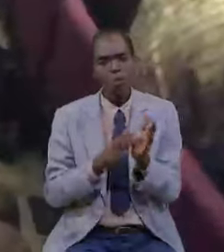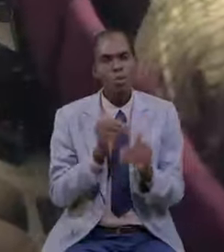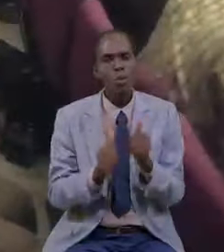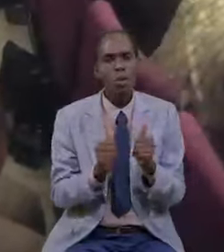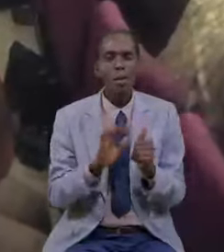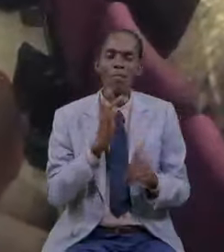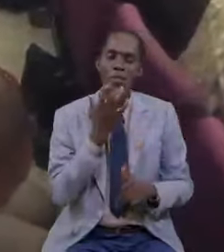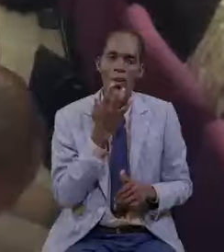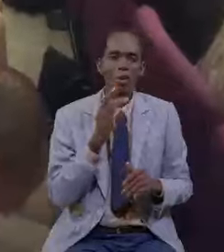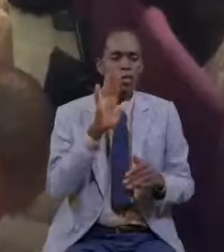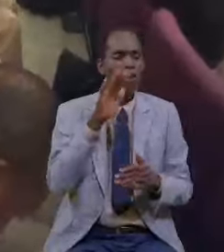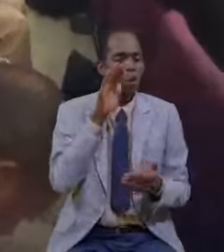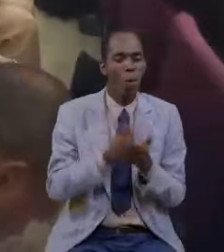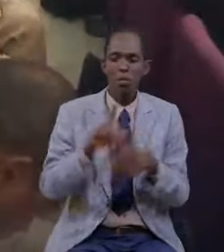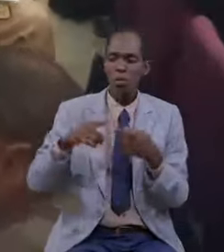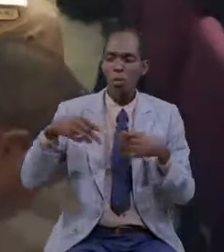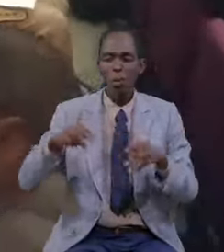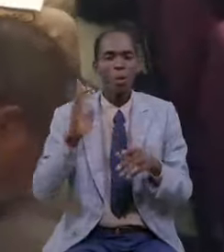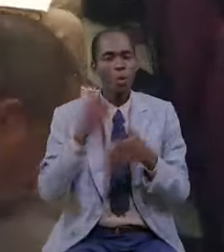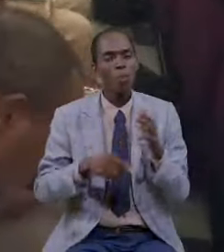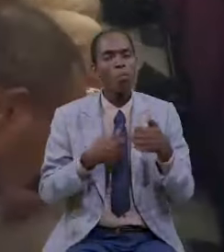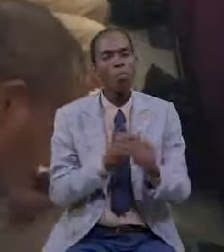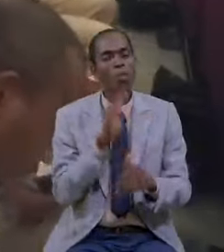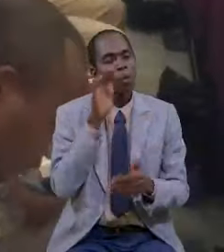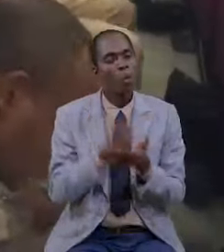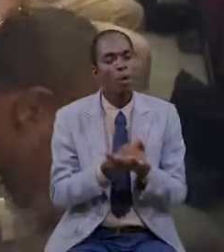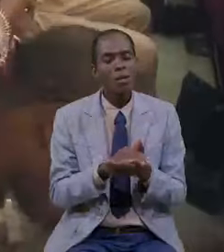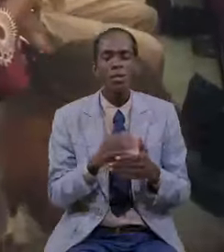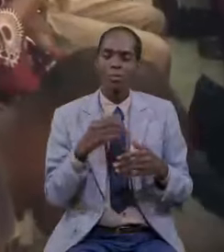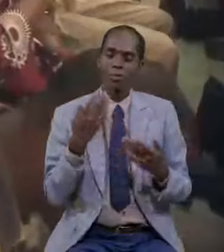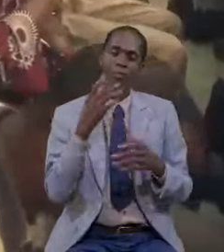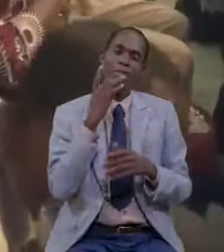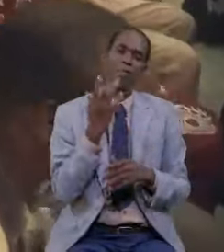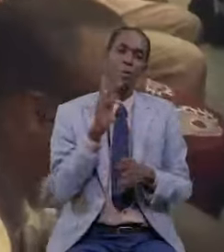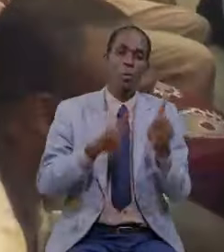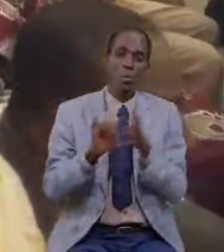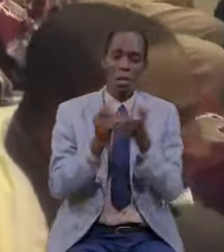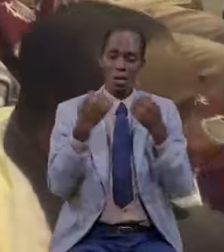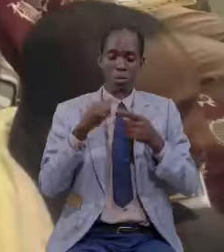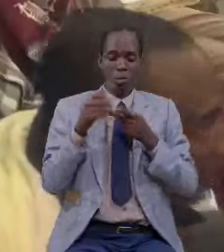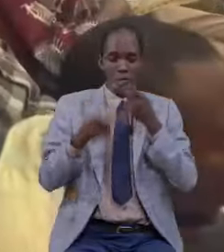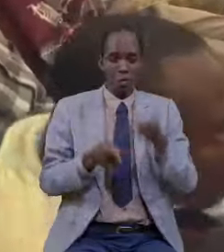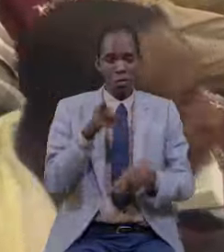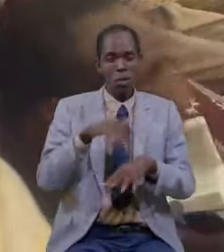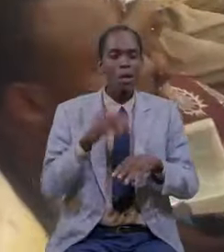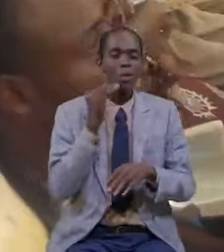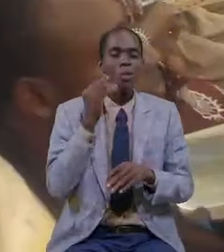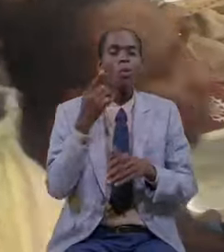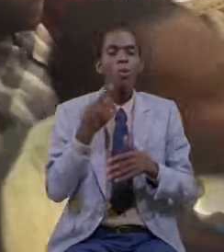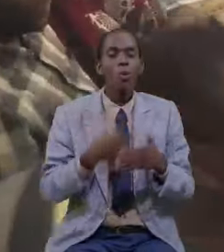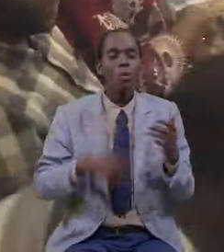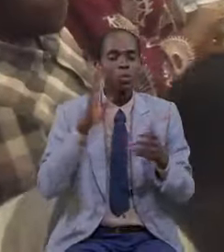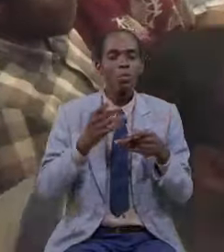market. Upon your relatives that come to visit you. Upon anyone that takes shelter in your